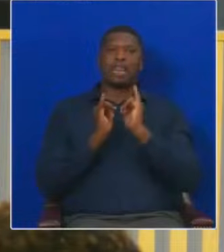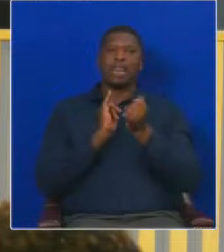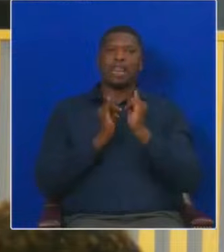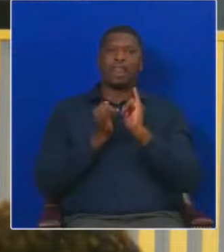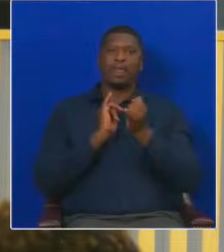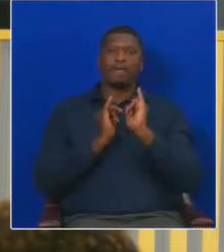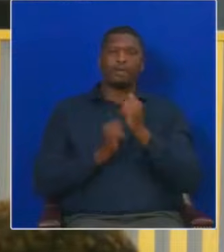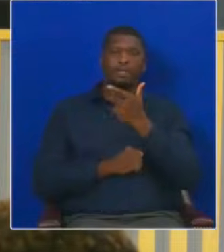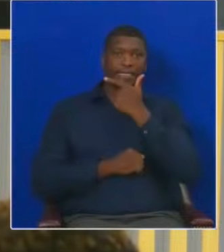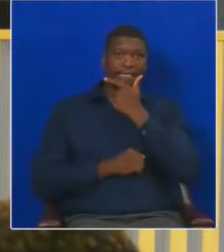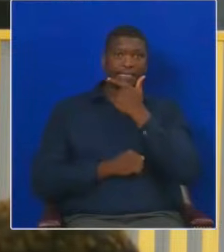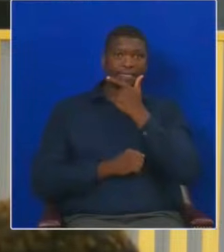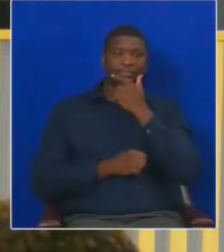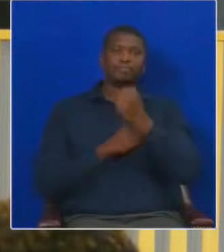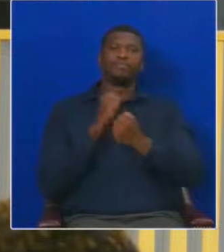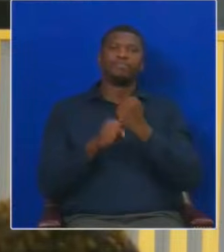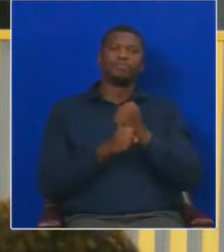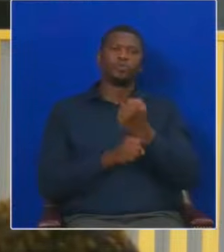2024,